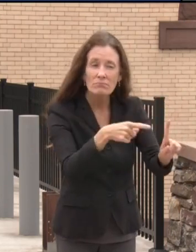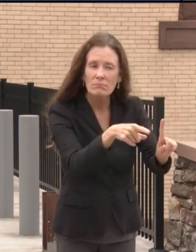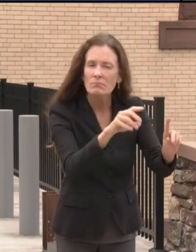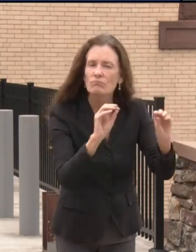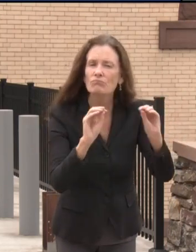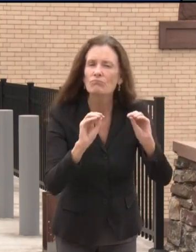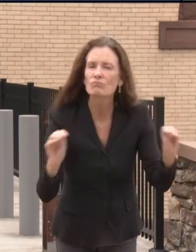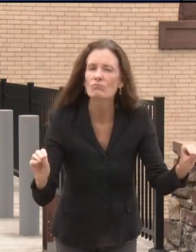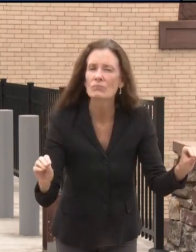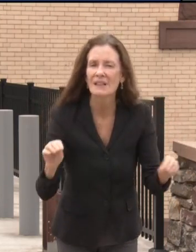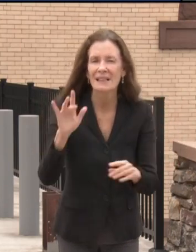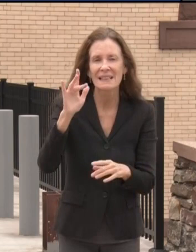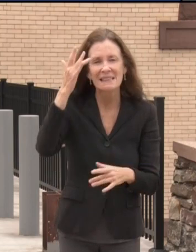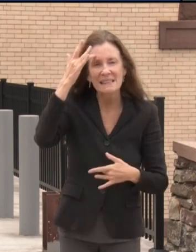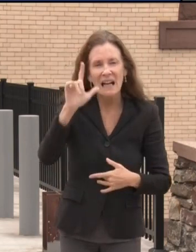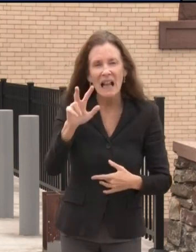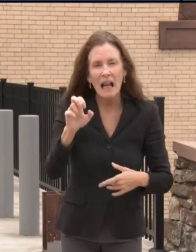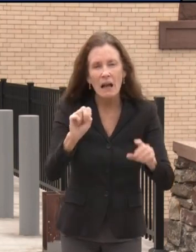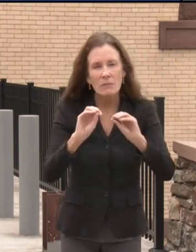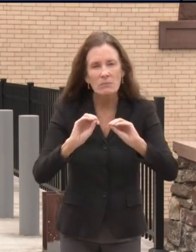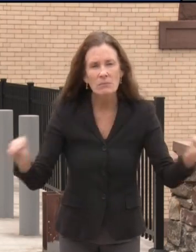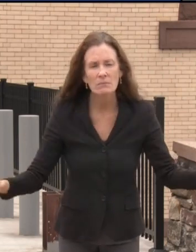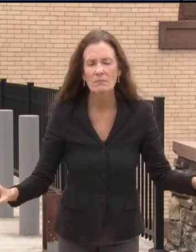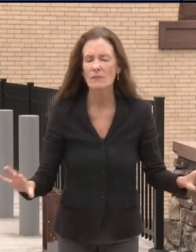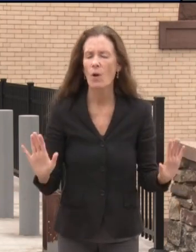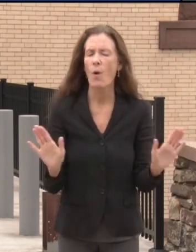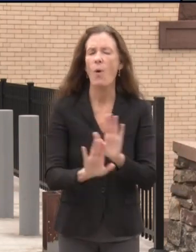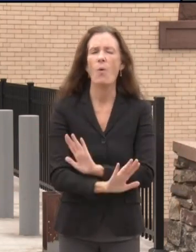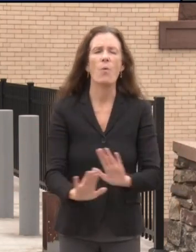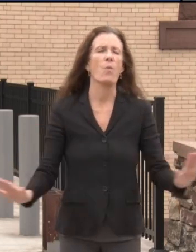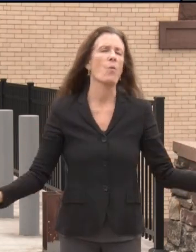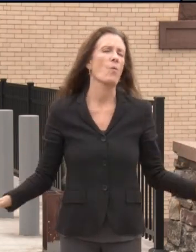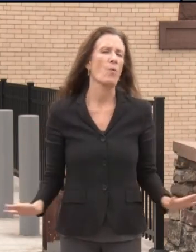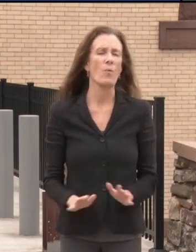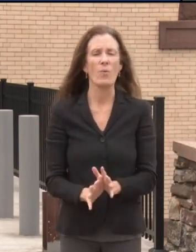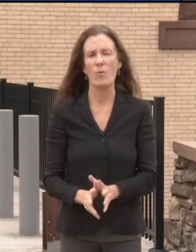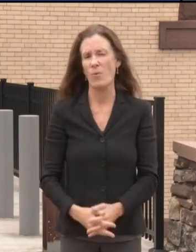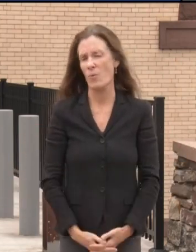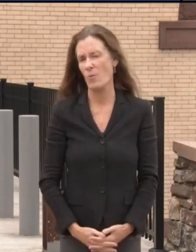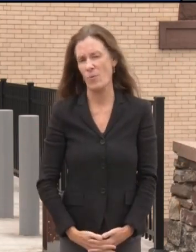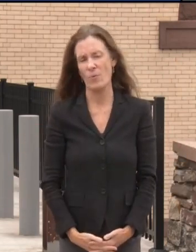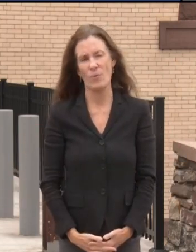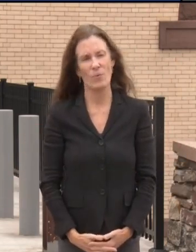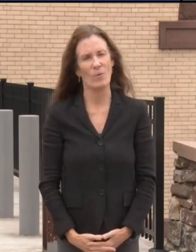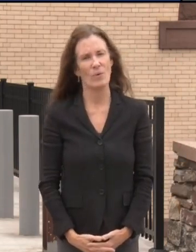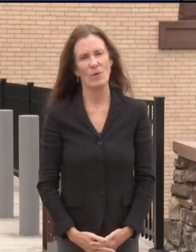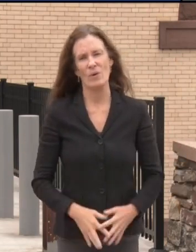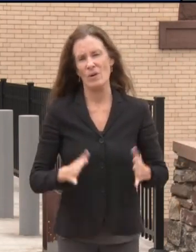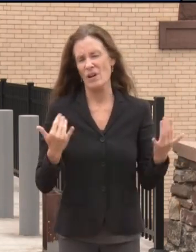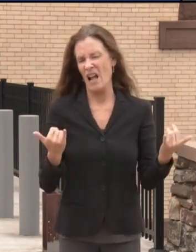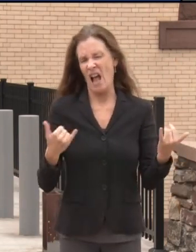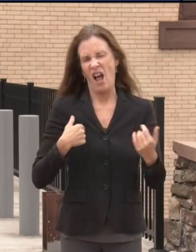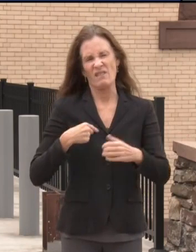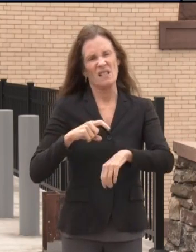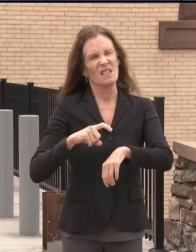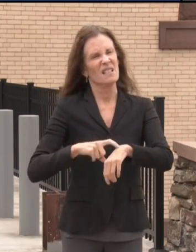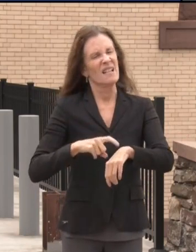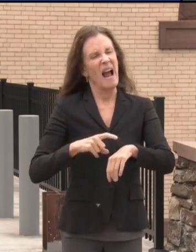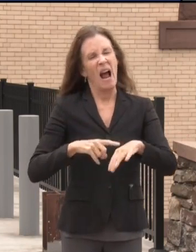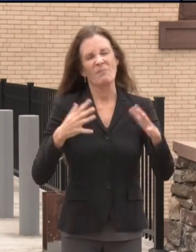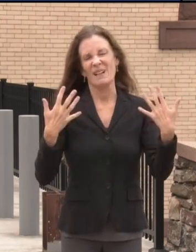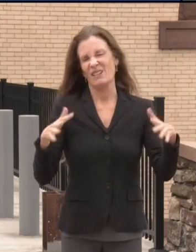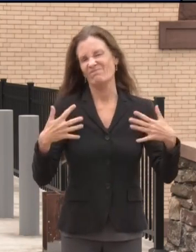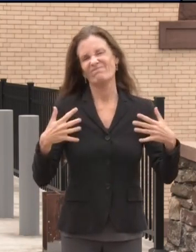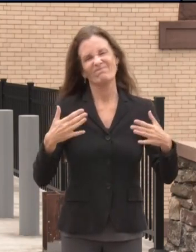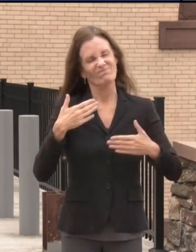had no sick leave program. It is time, as revealed to us from